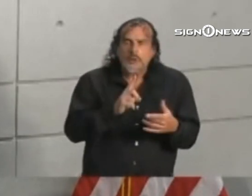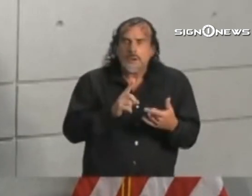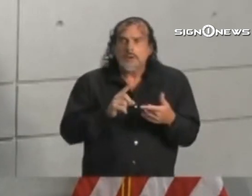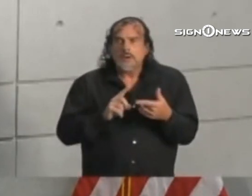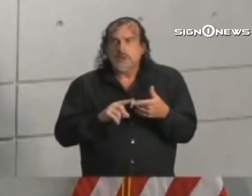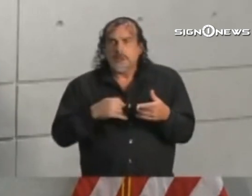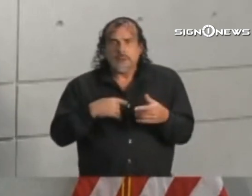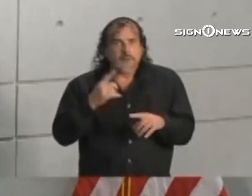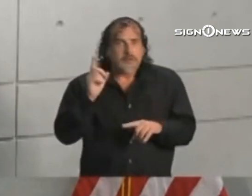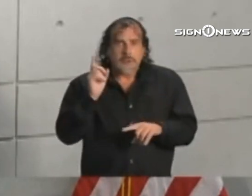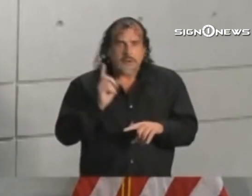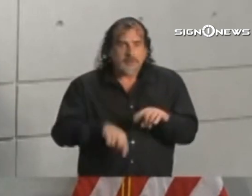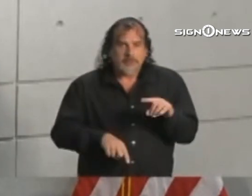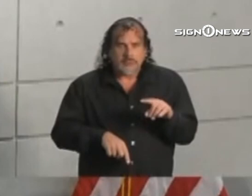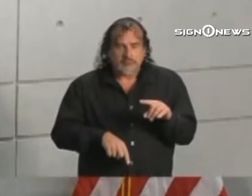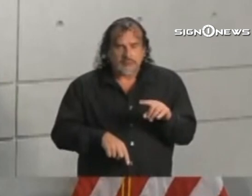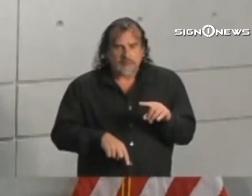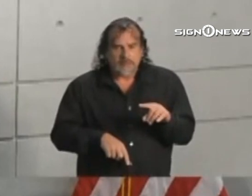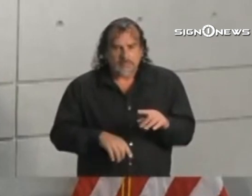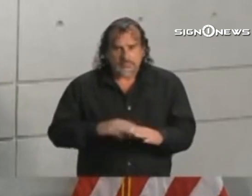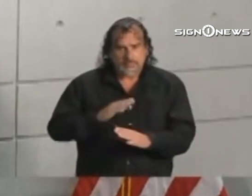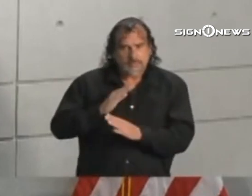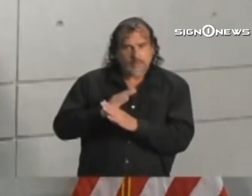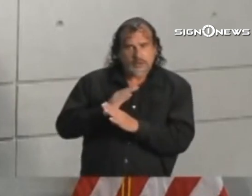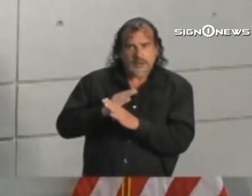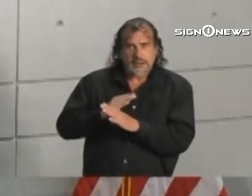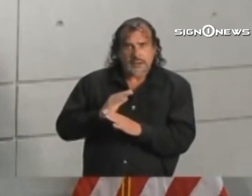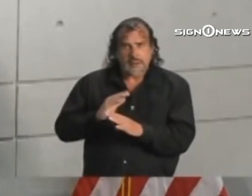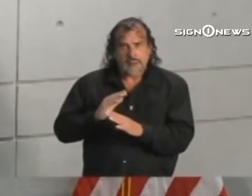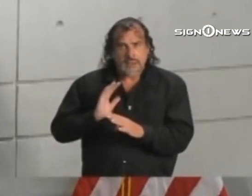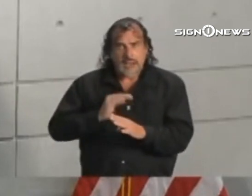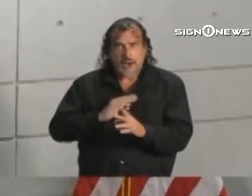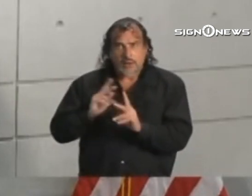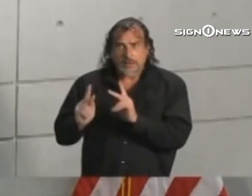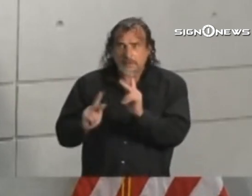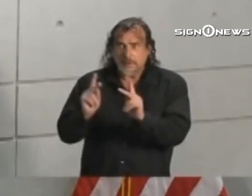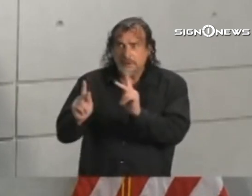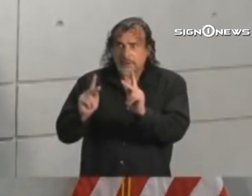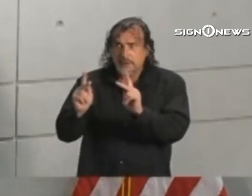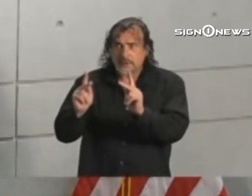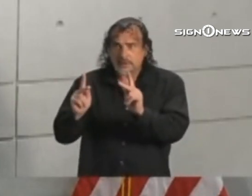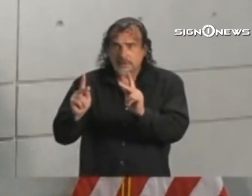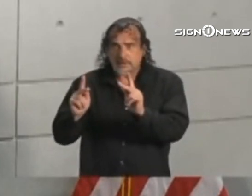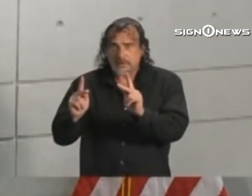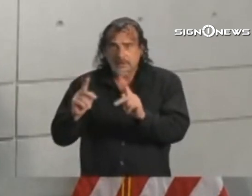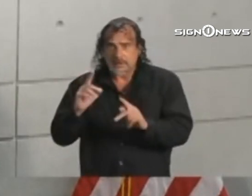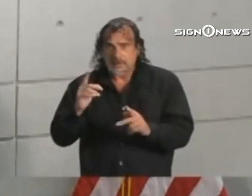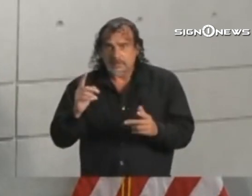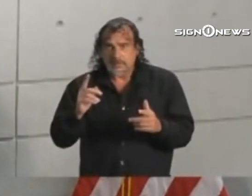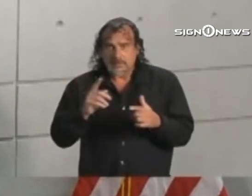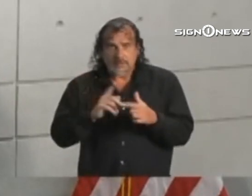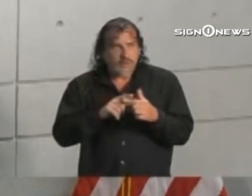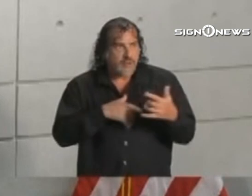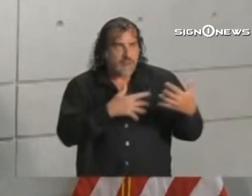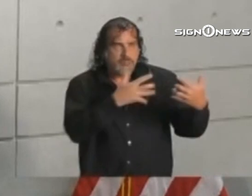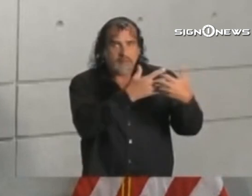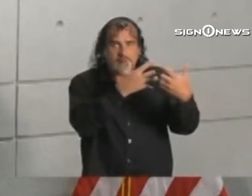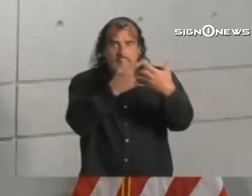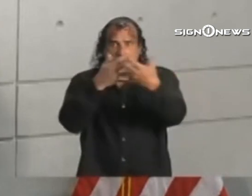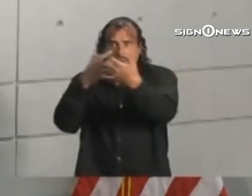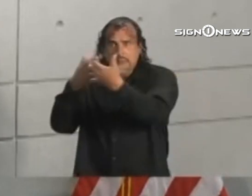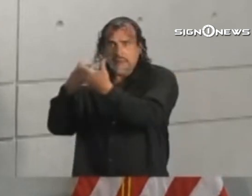we could not provide the necessary resources internally, we have great partnerships and